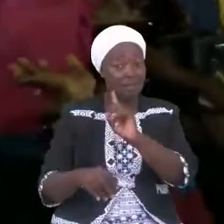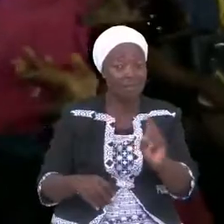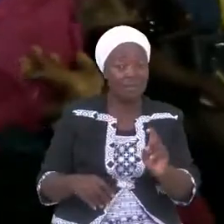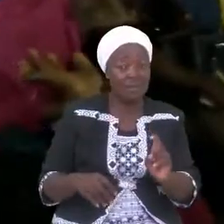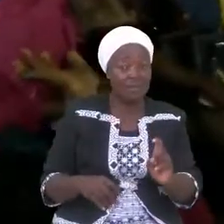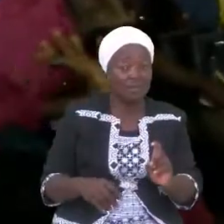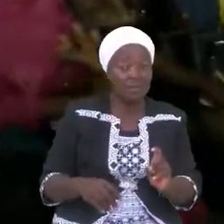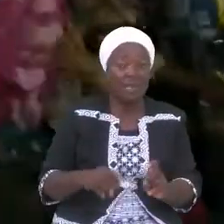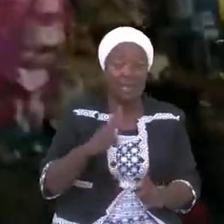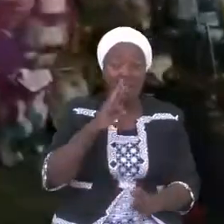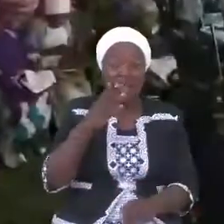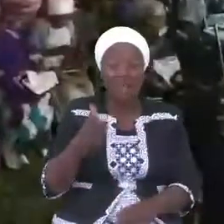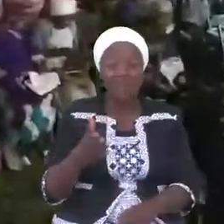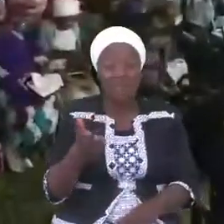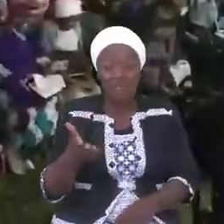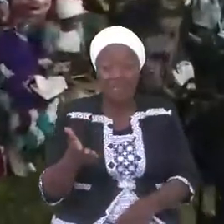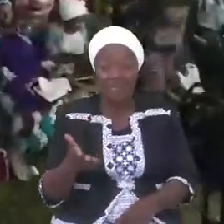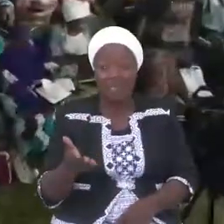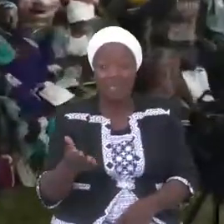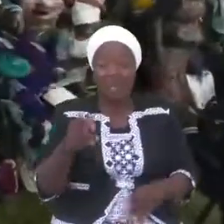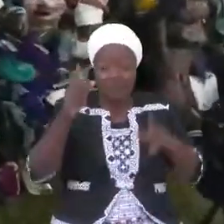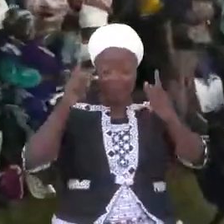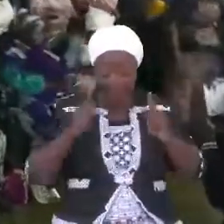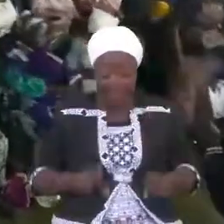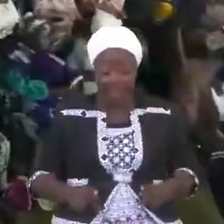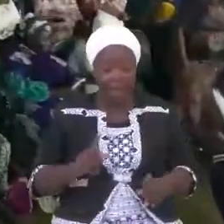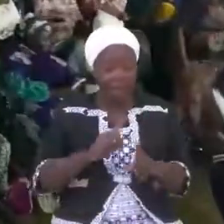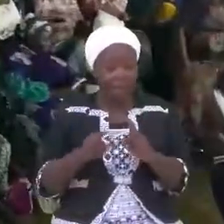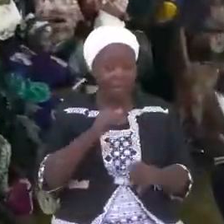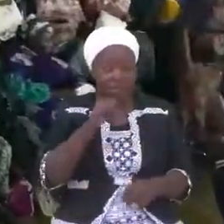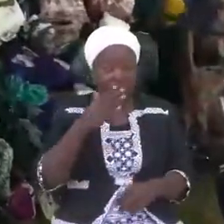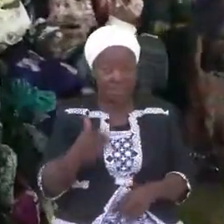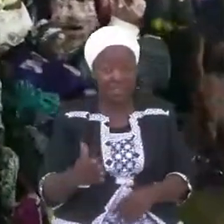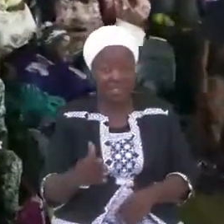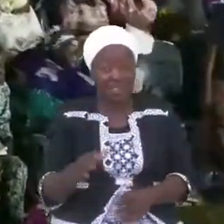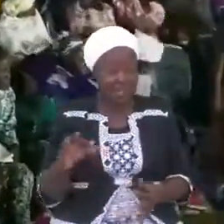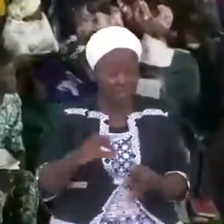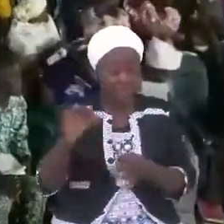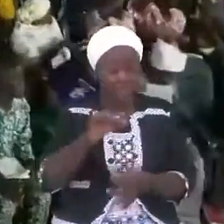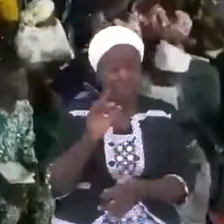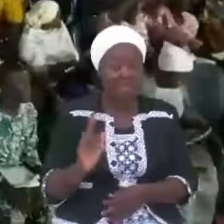Are you there physically but you are not there spiritually?